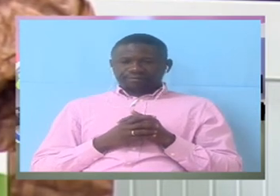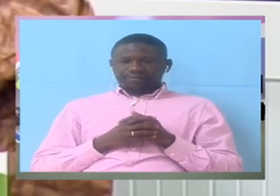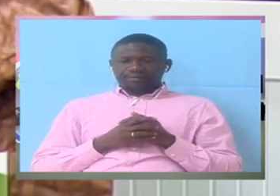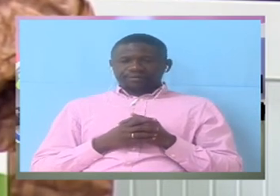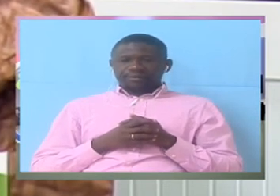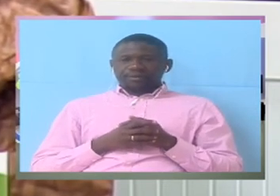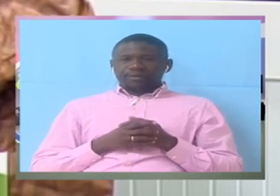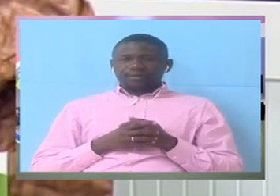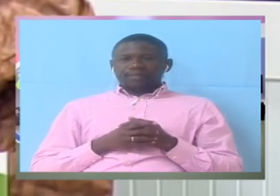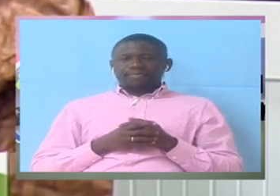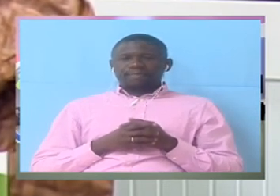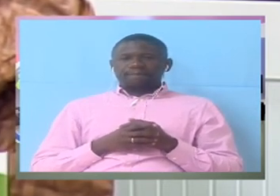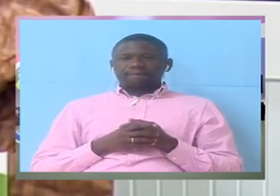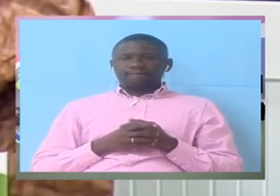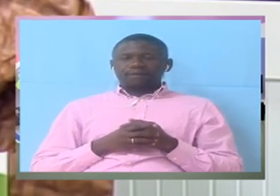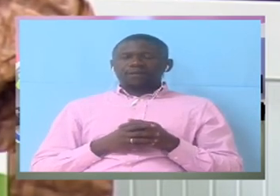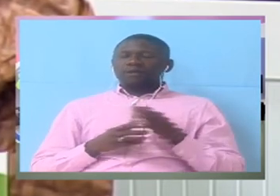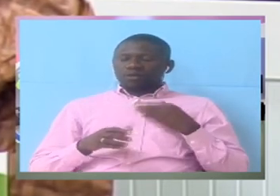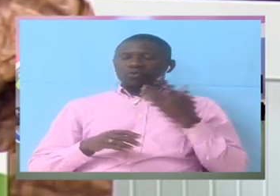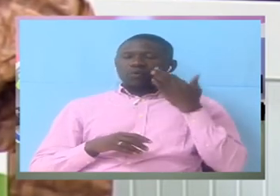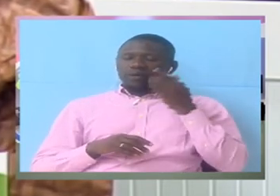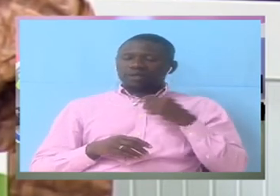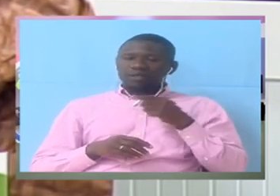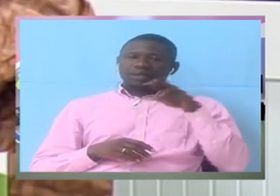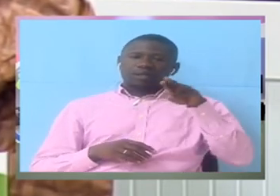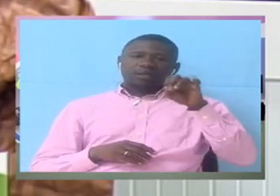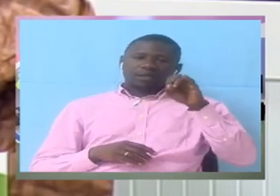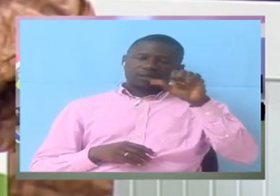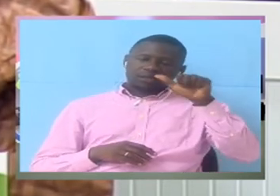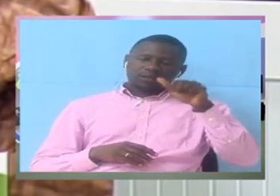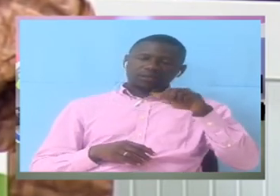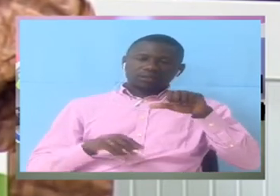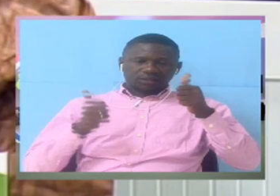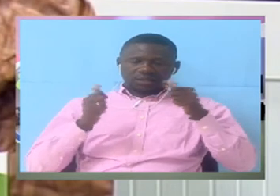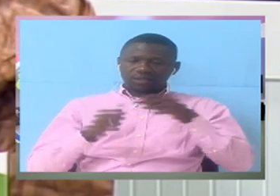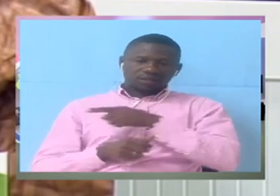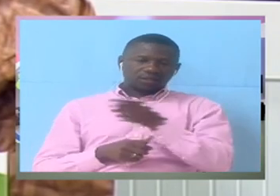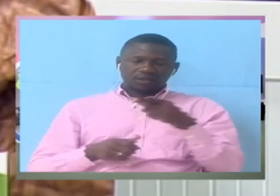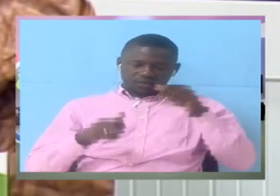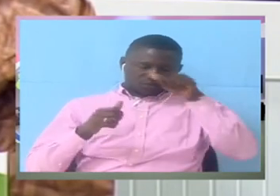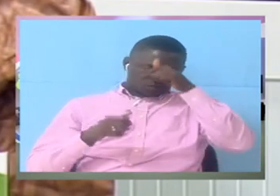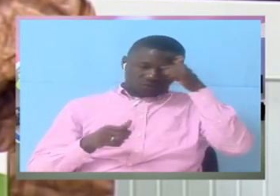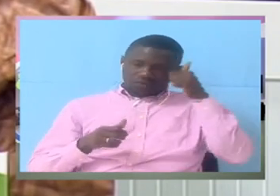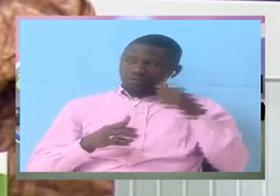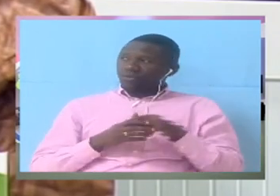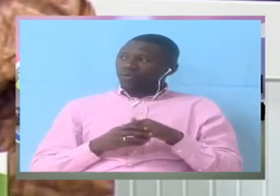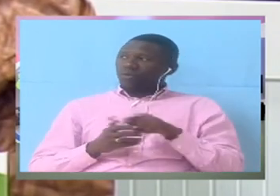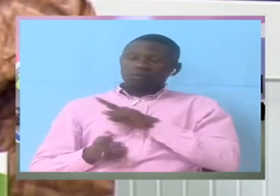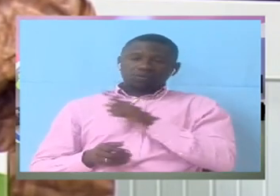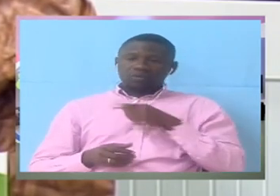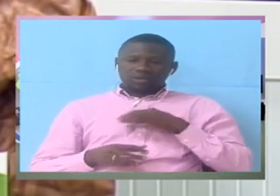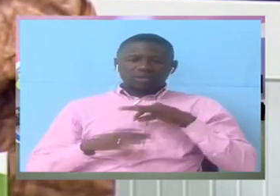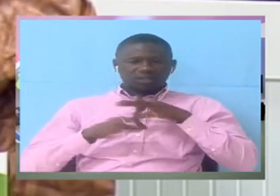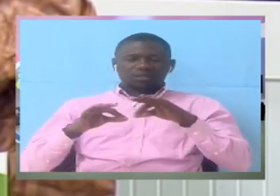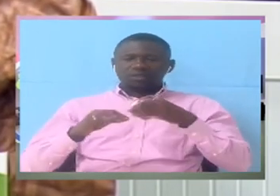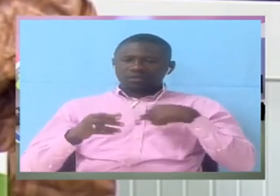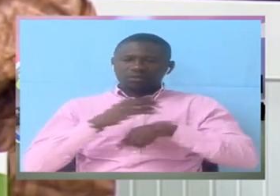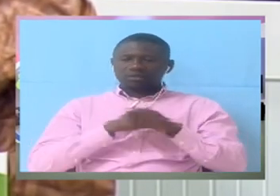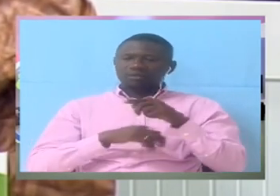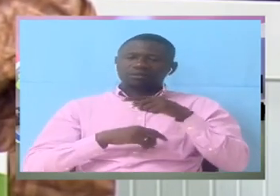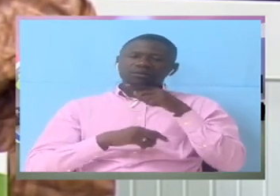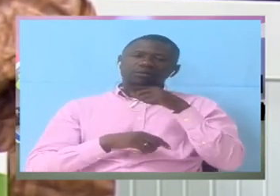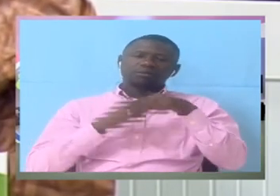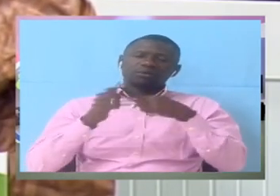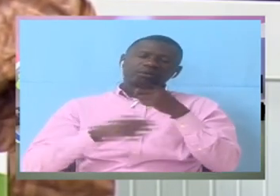that, that was when the NIA started their work. We are interested in